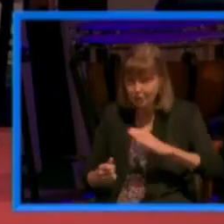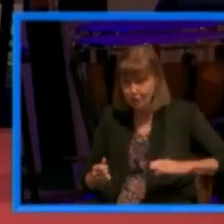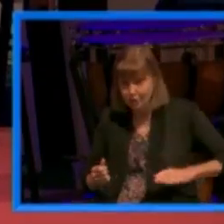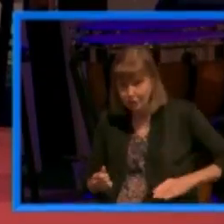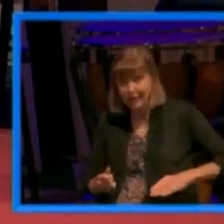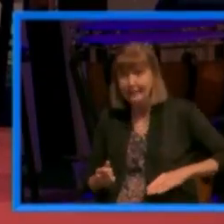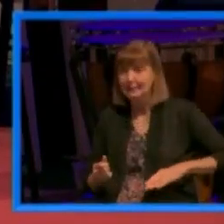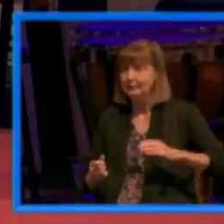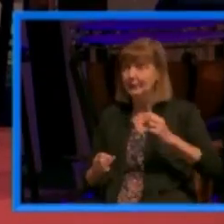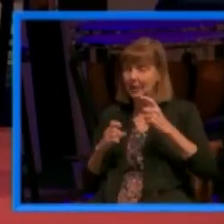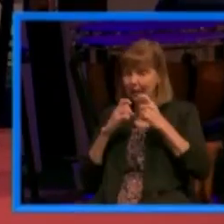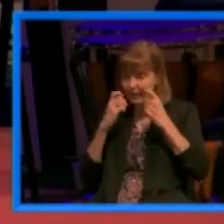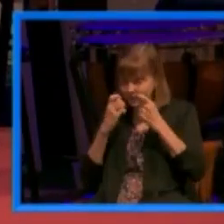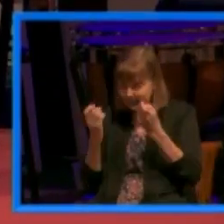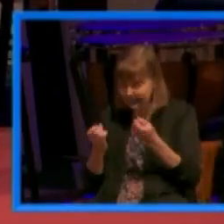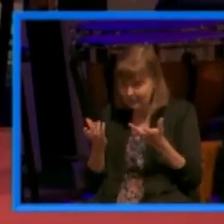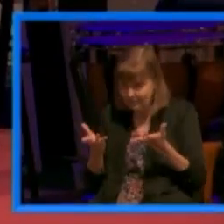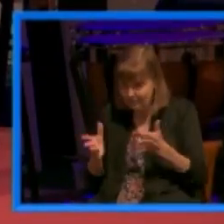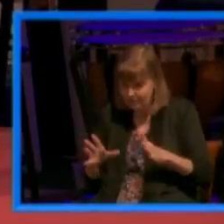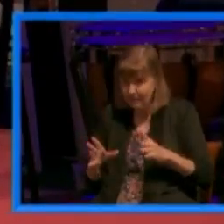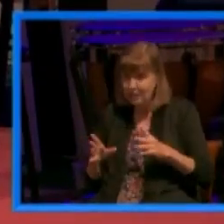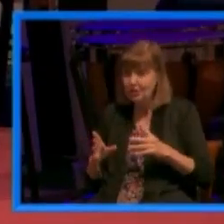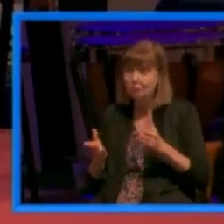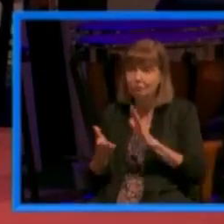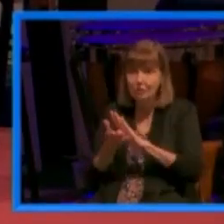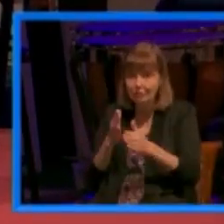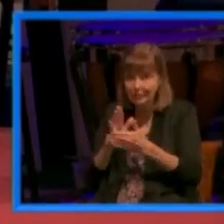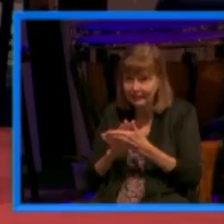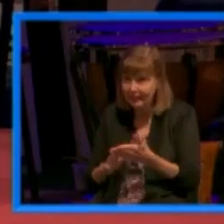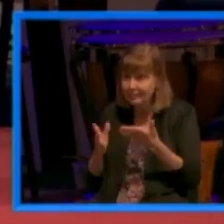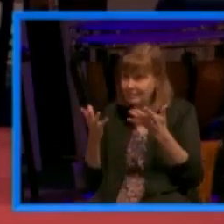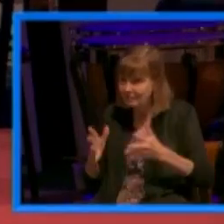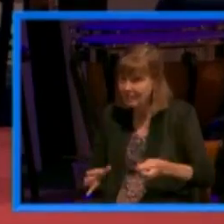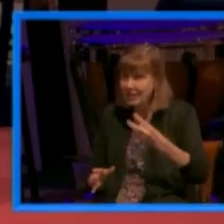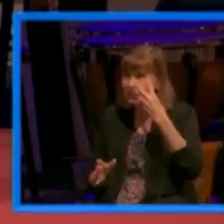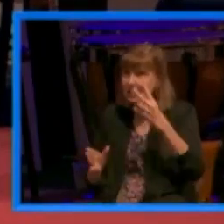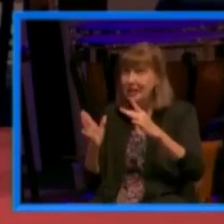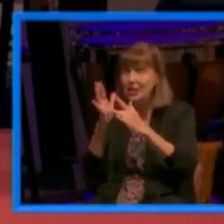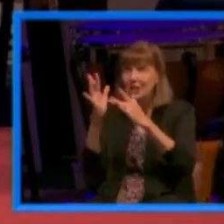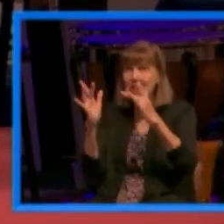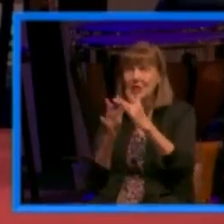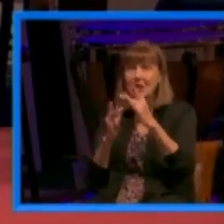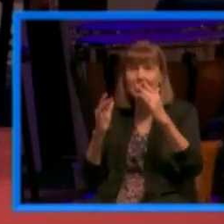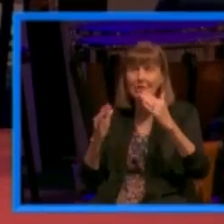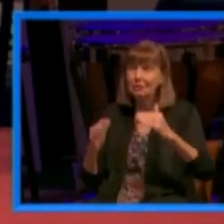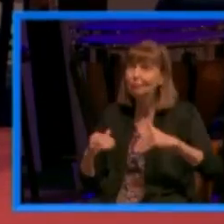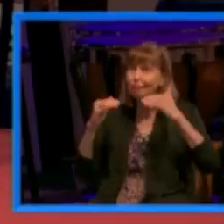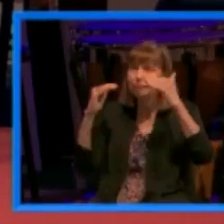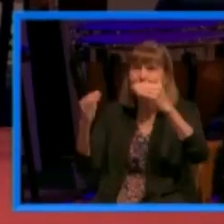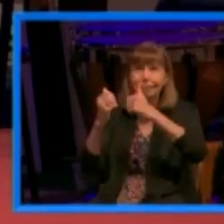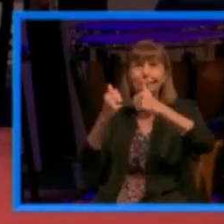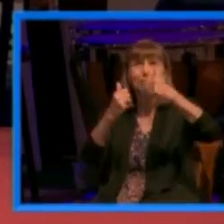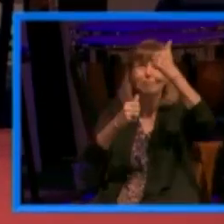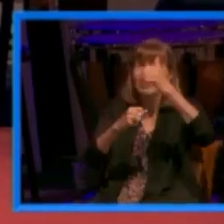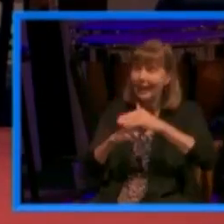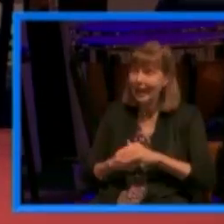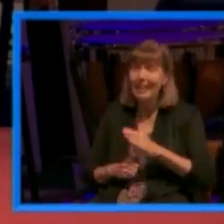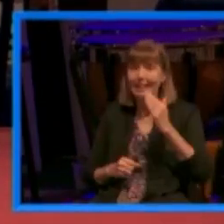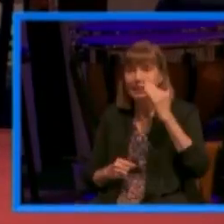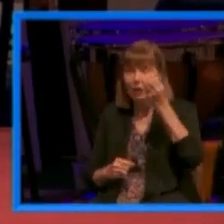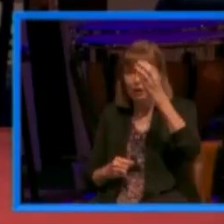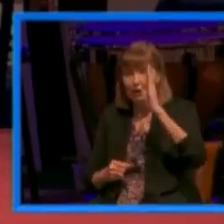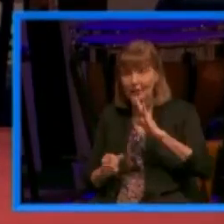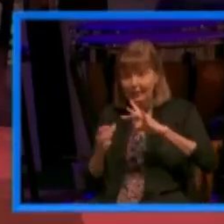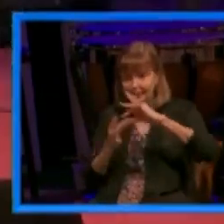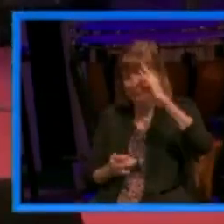their sins. They've seen Jesus high and lifted up. They know that their life has been changed. They know the Spirit of God dwells in them. They know that God is good. They have